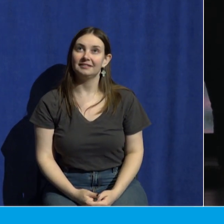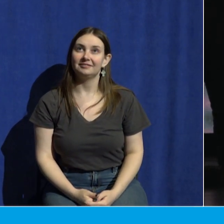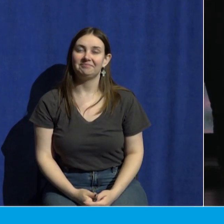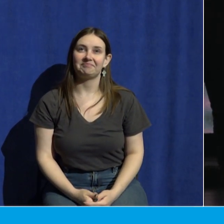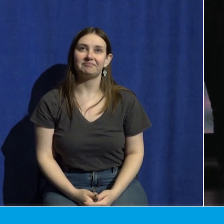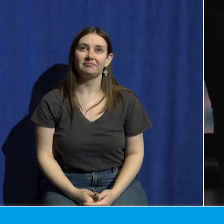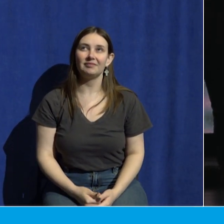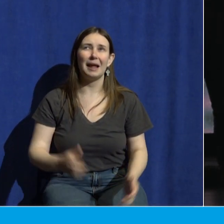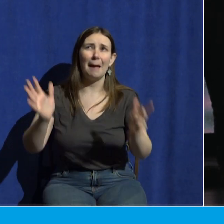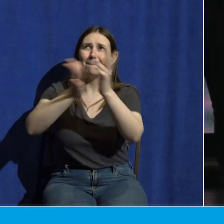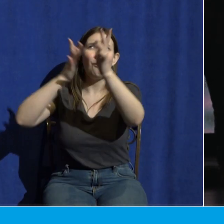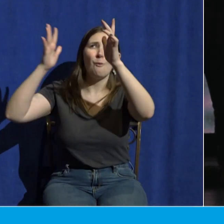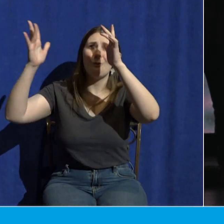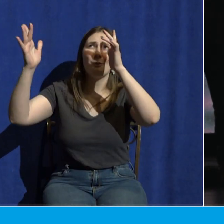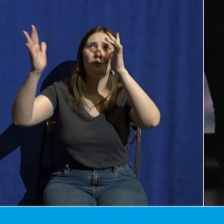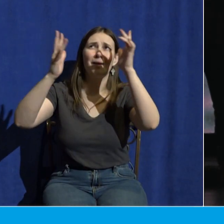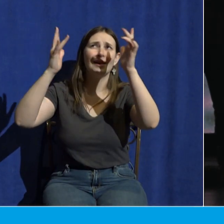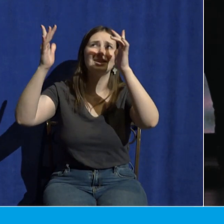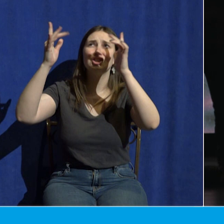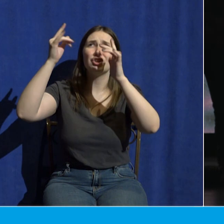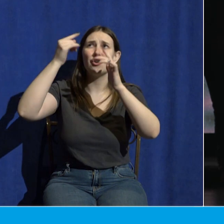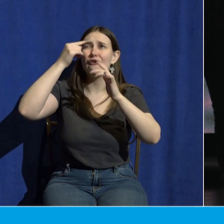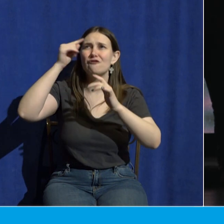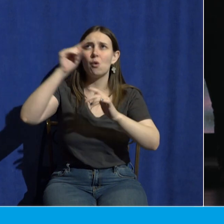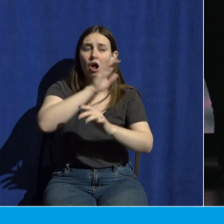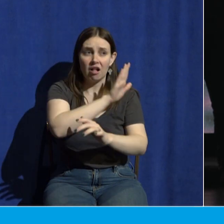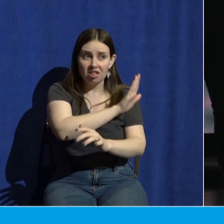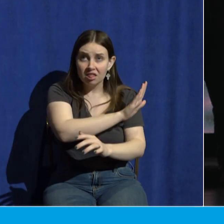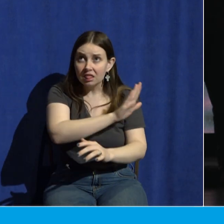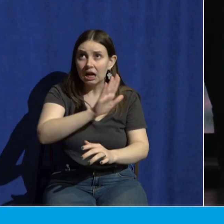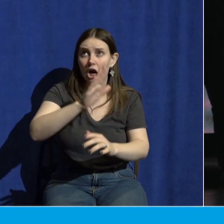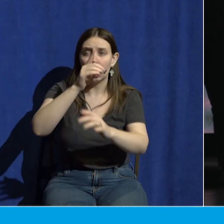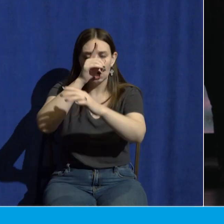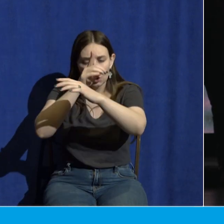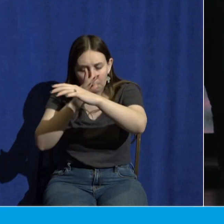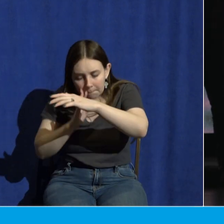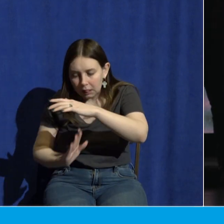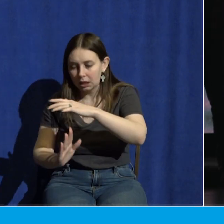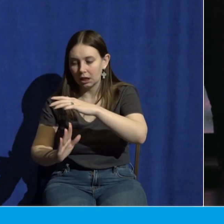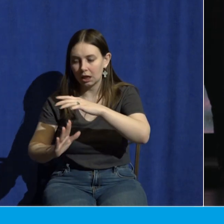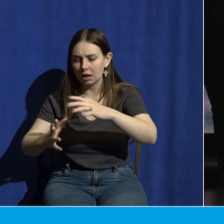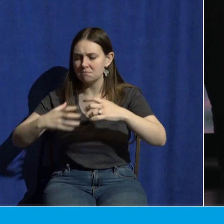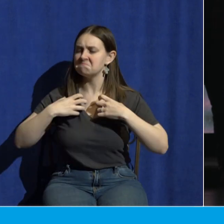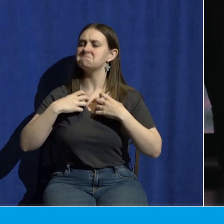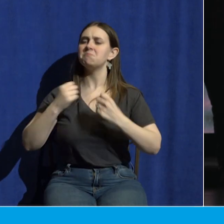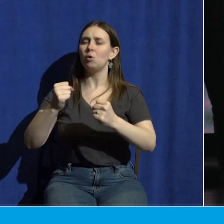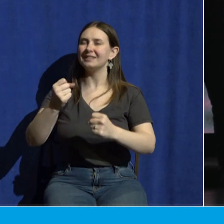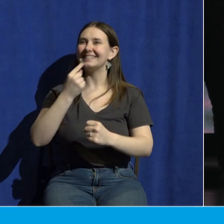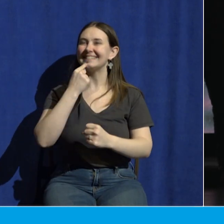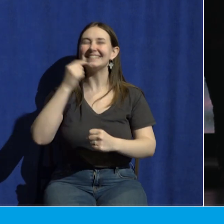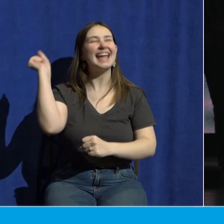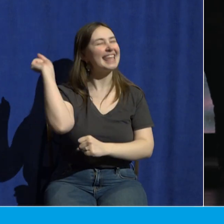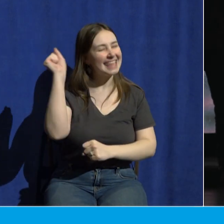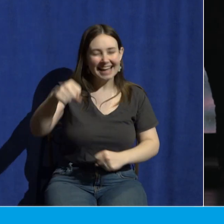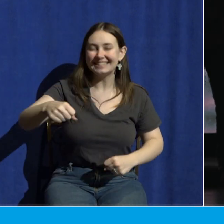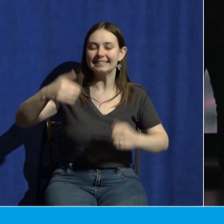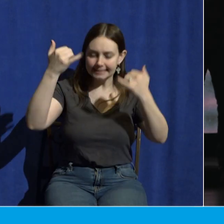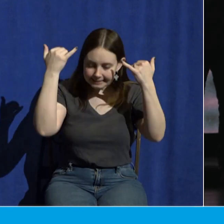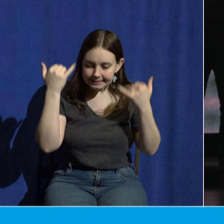God, I praise you for their humility, boldness to say yes. Today is the